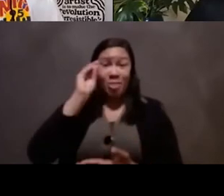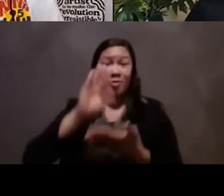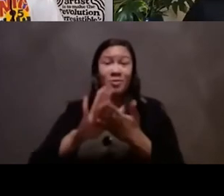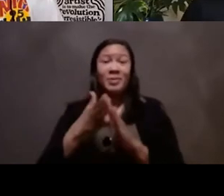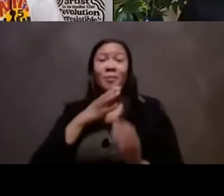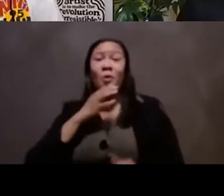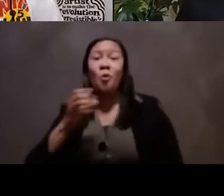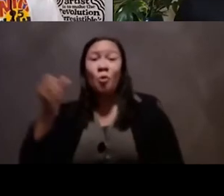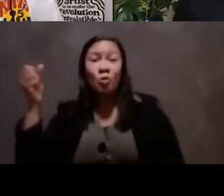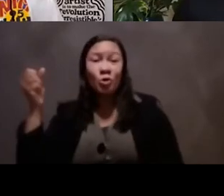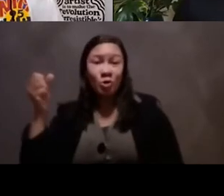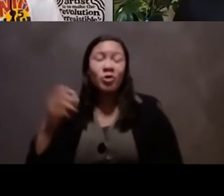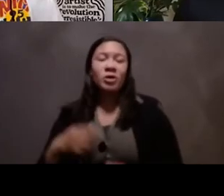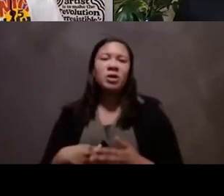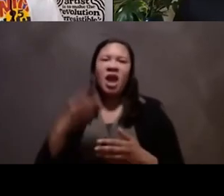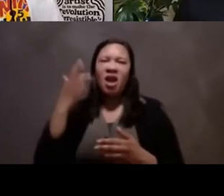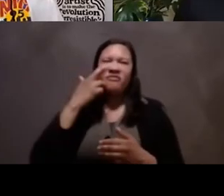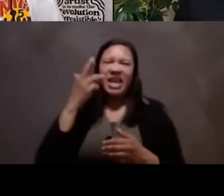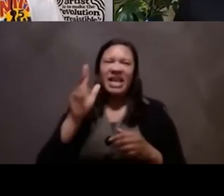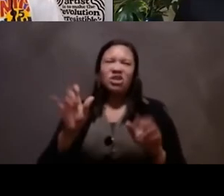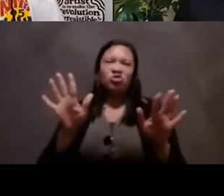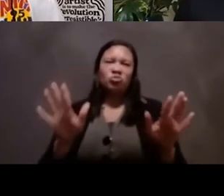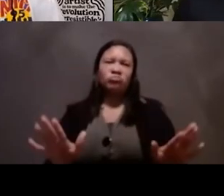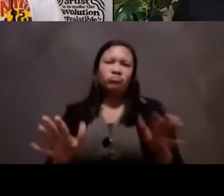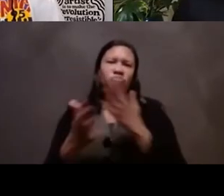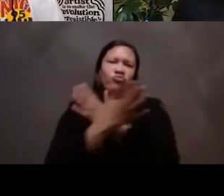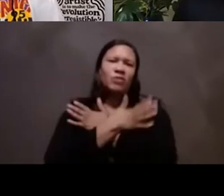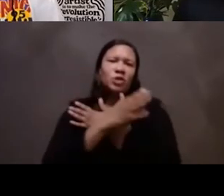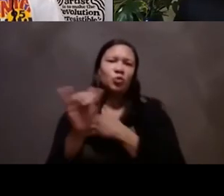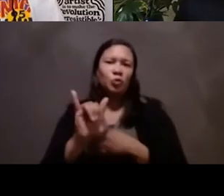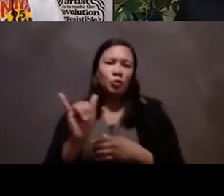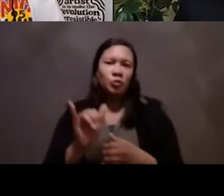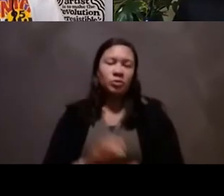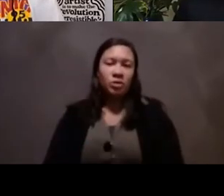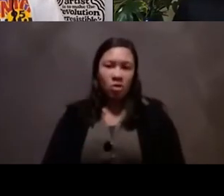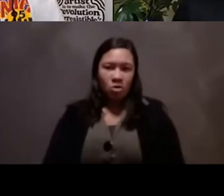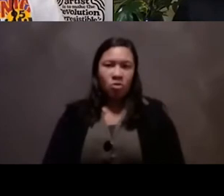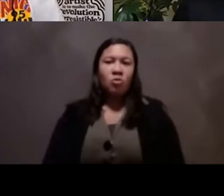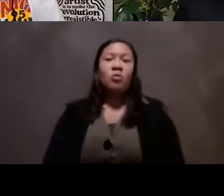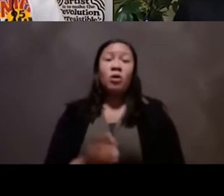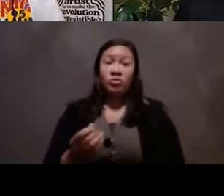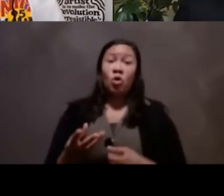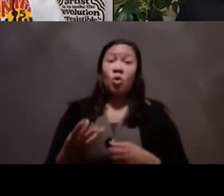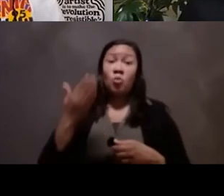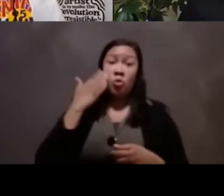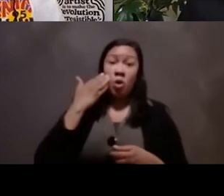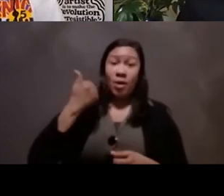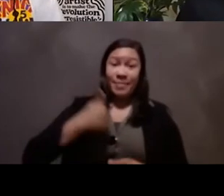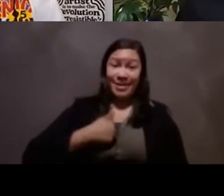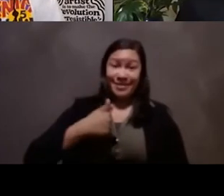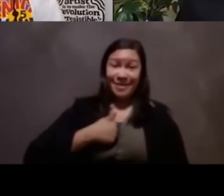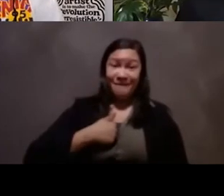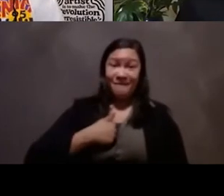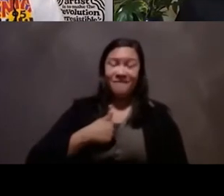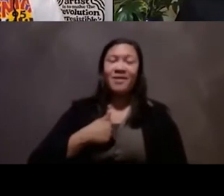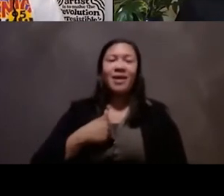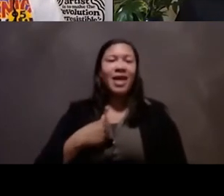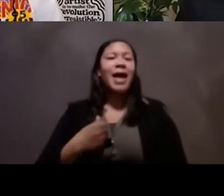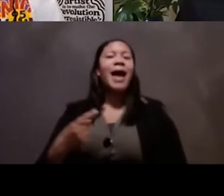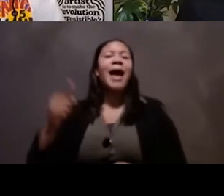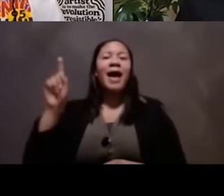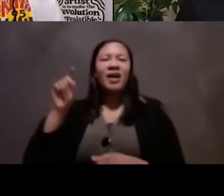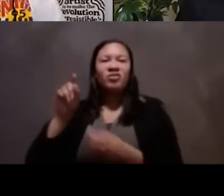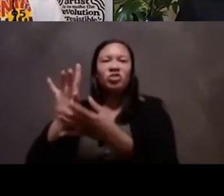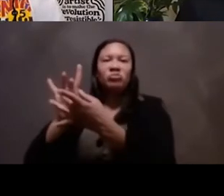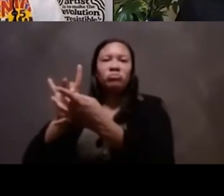where I am with the sense of self, right? It's just like shedding the workaholic ideas that I've